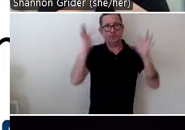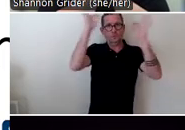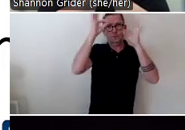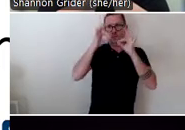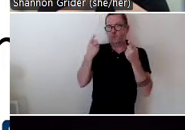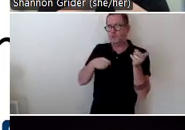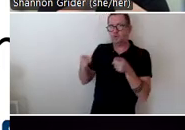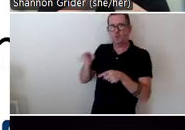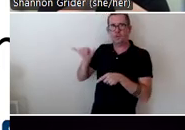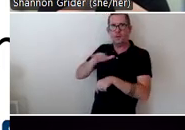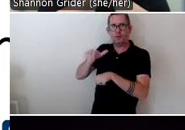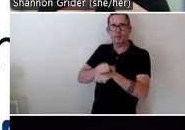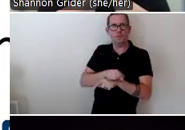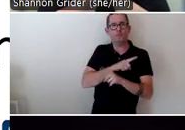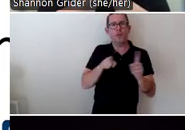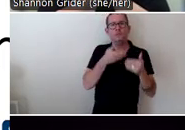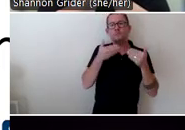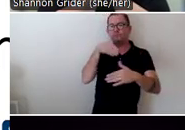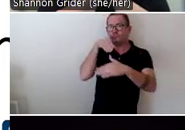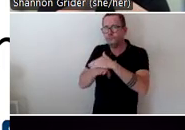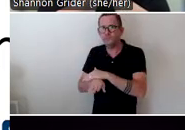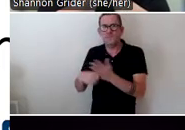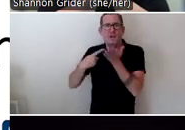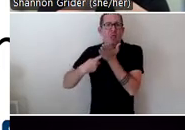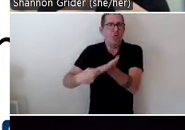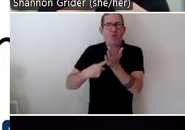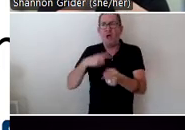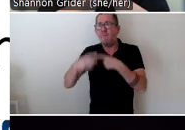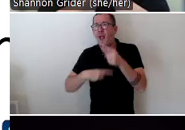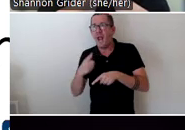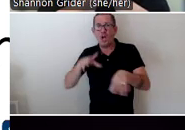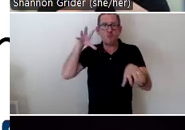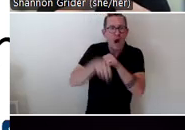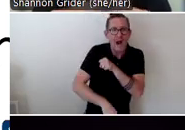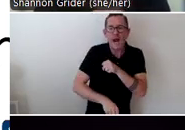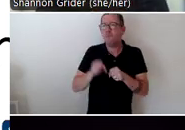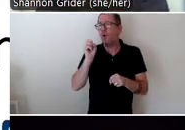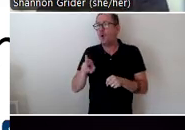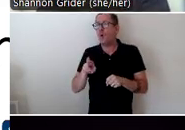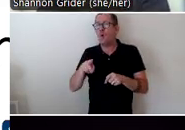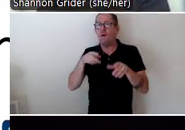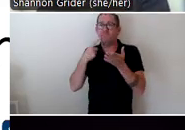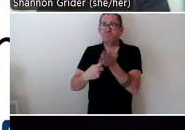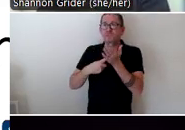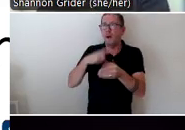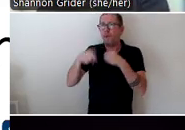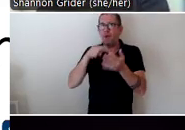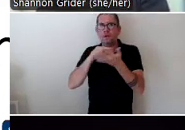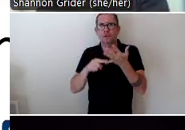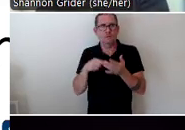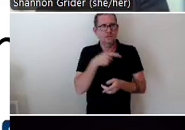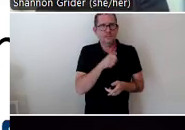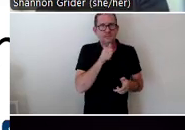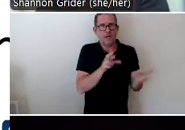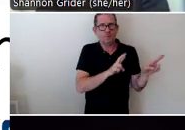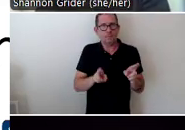If an interpreter doesn't know what they're about to walk into on the appointment, and then all of a sudden there's a heated discussion about